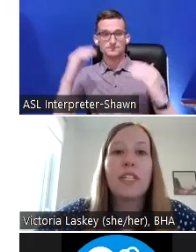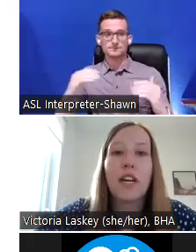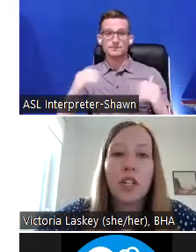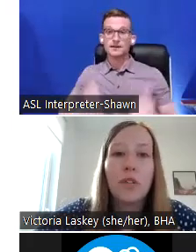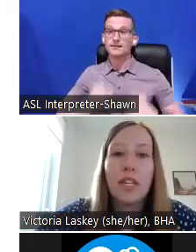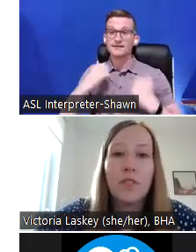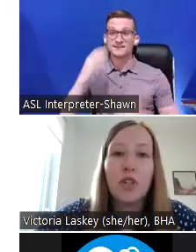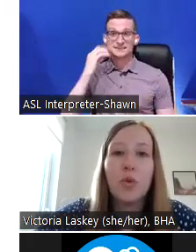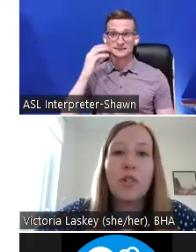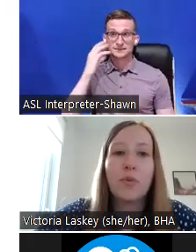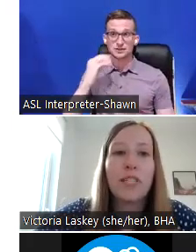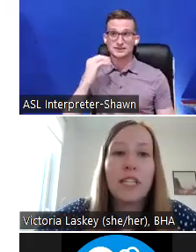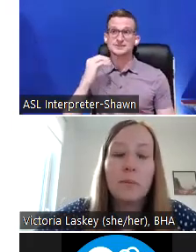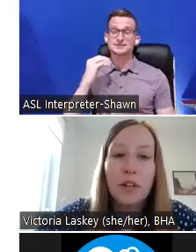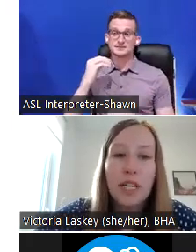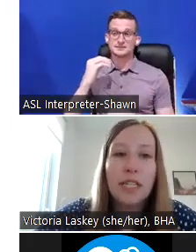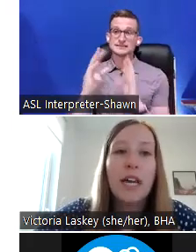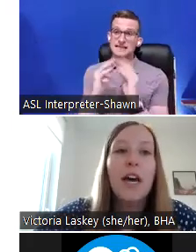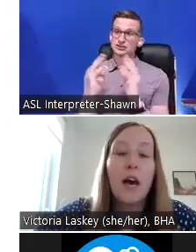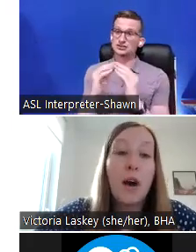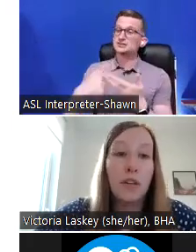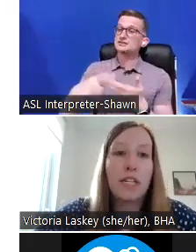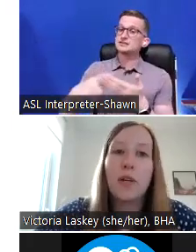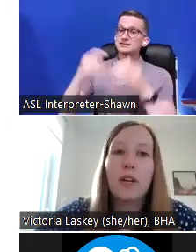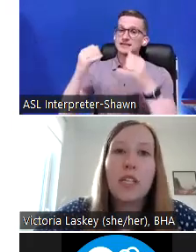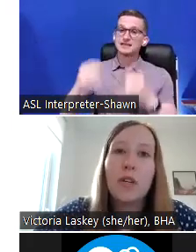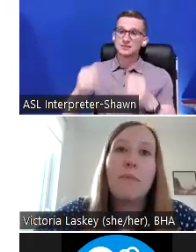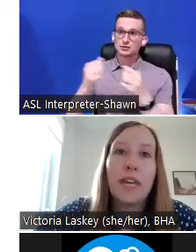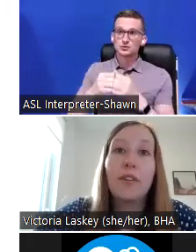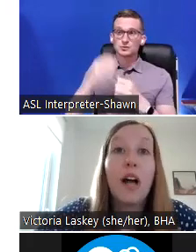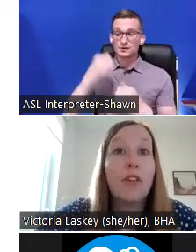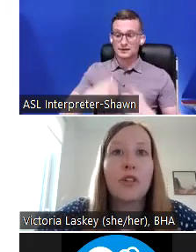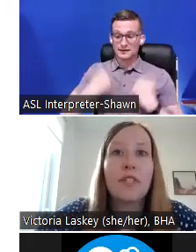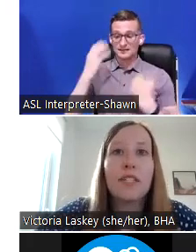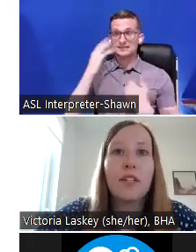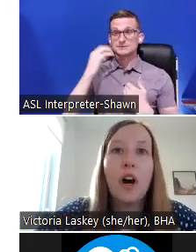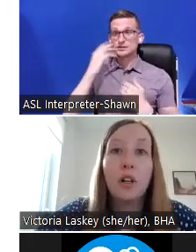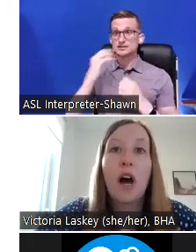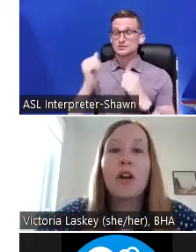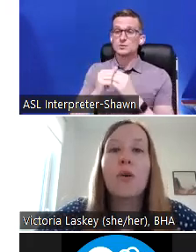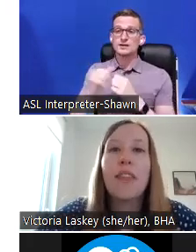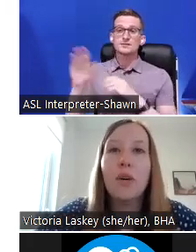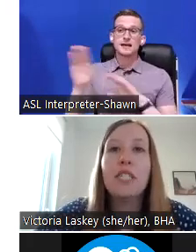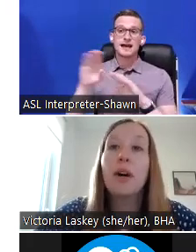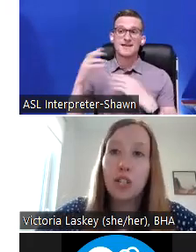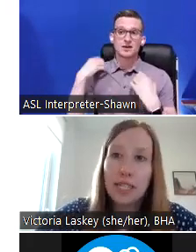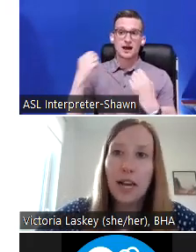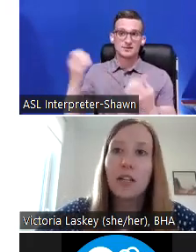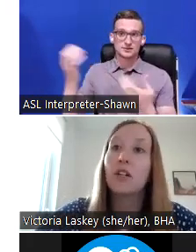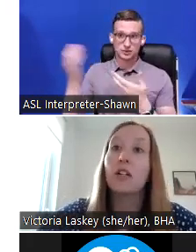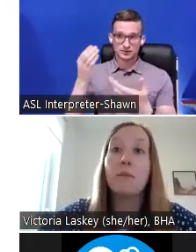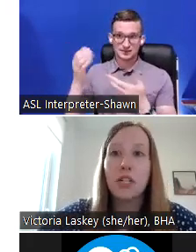so discussion with individuals with lived experience about their experience with behavioral health services in Colorado. And that one's much